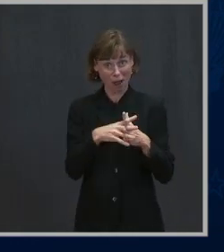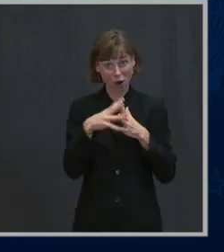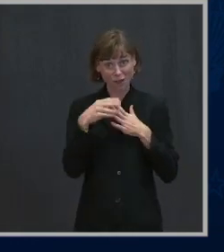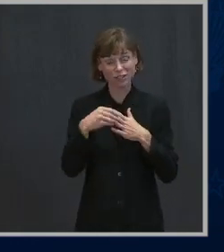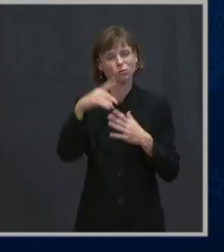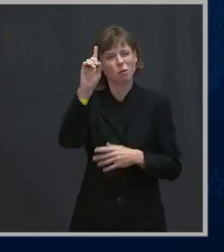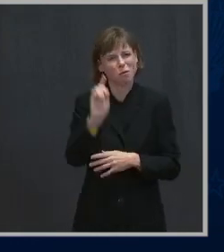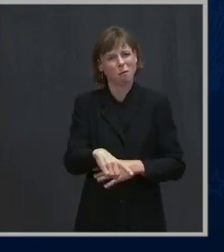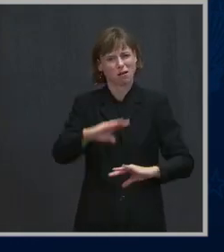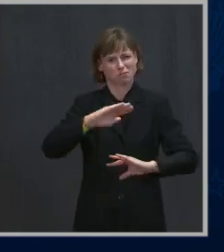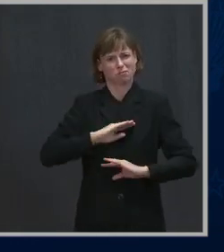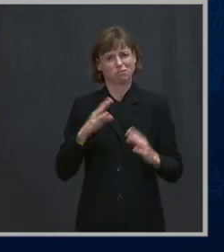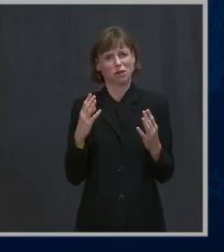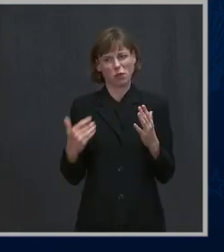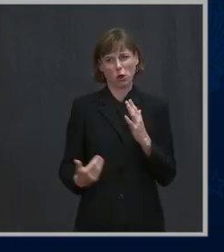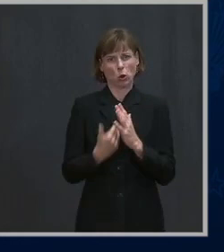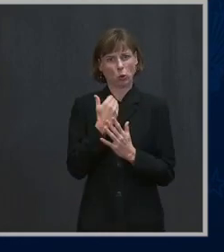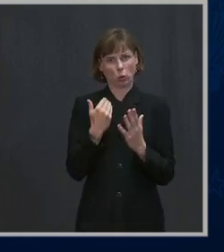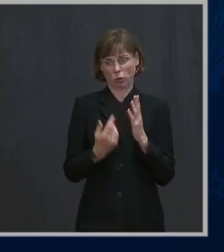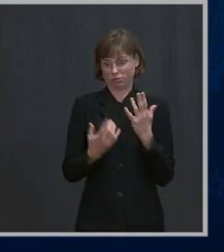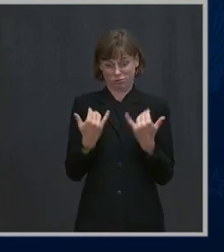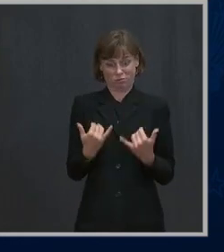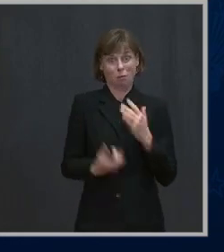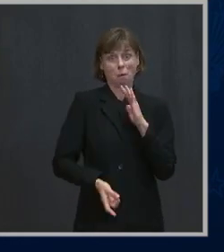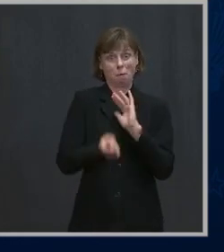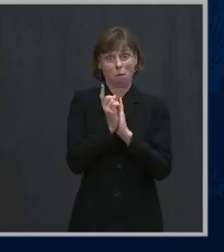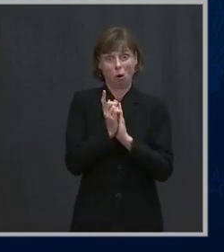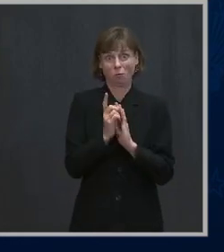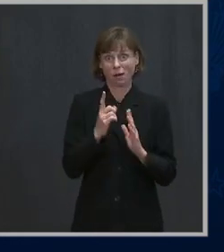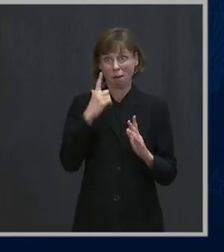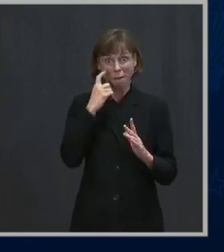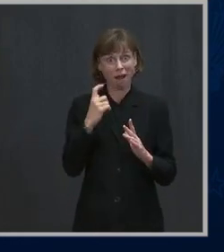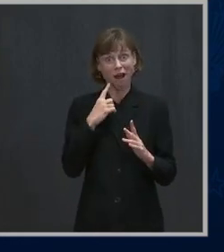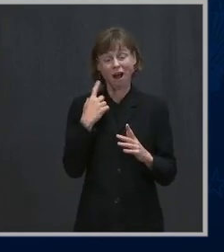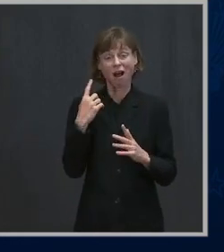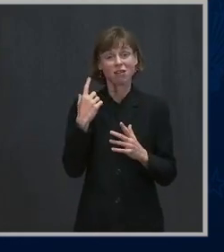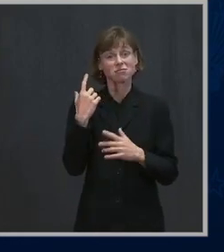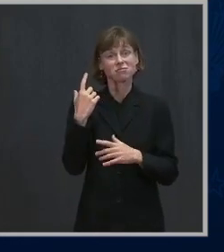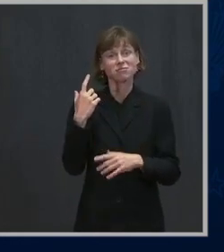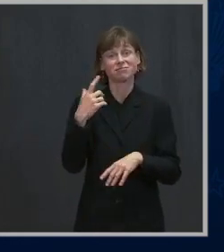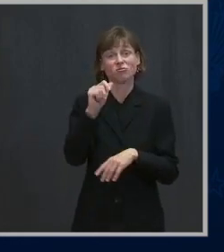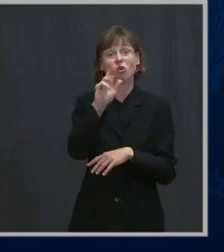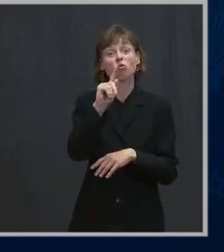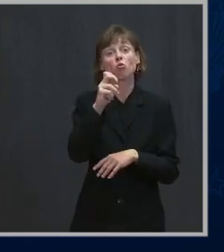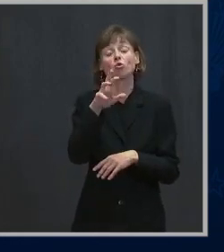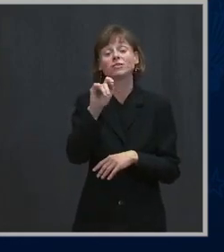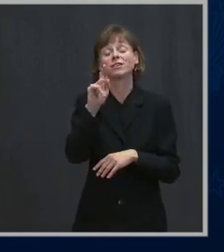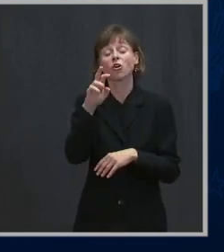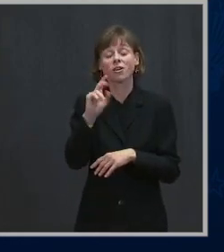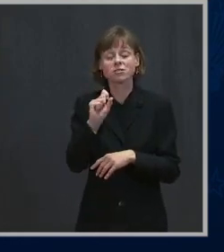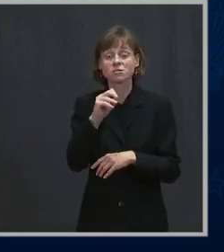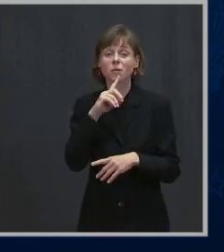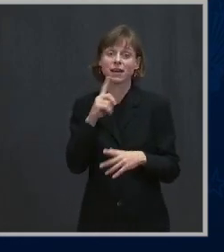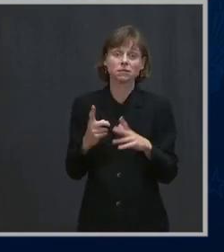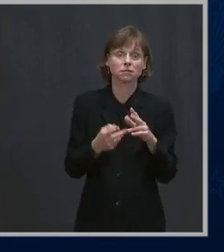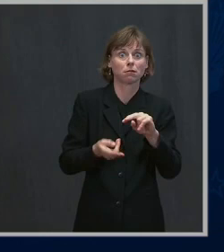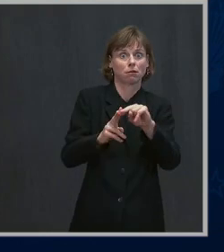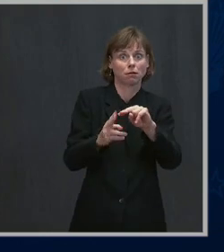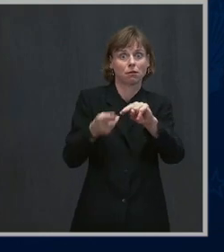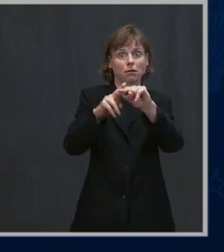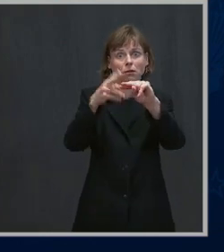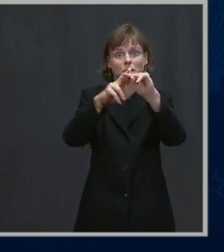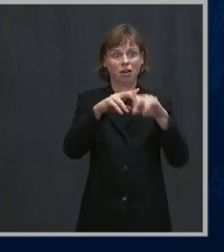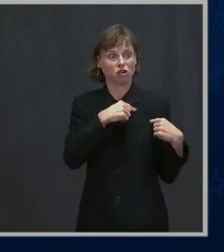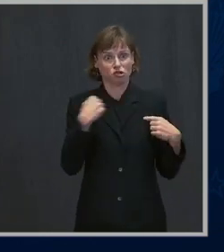meet this new moment of advancing authoritarianism including the growing ambitions of china to rival the united states and the